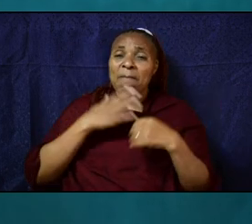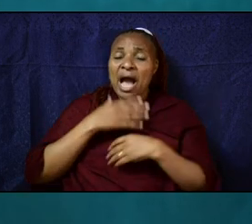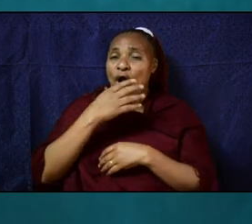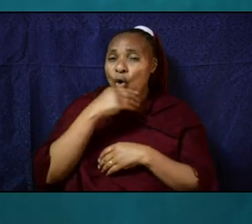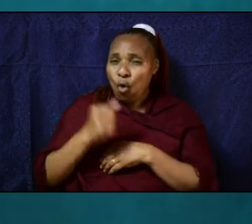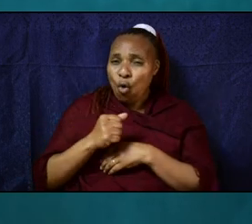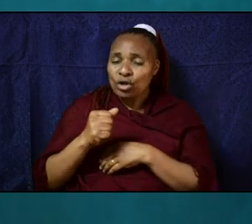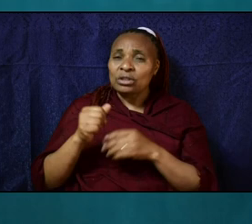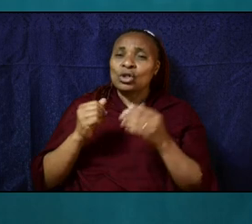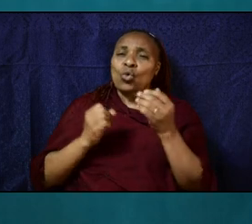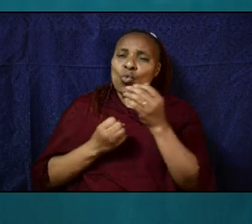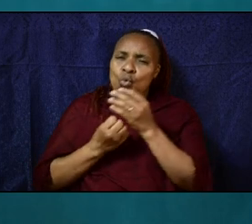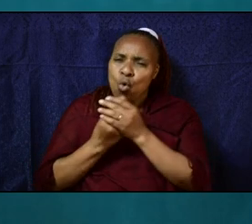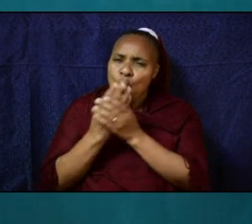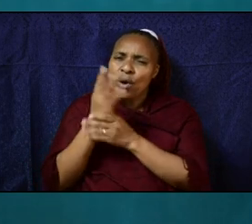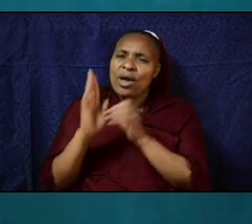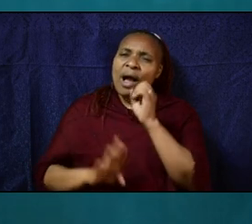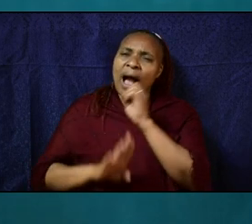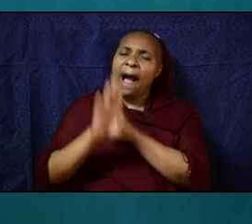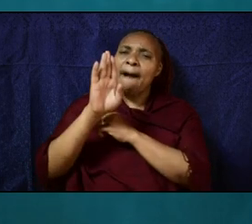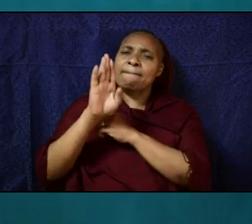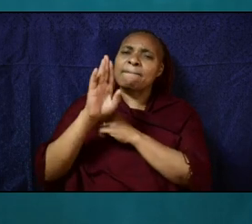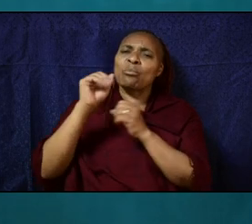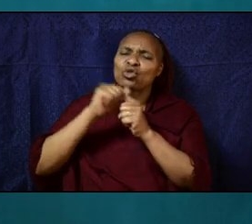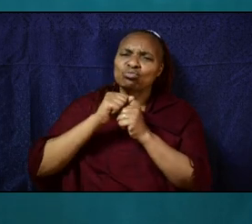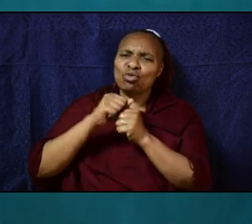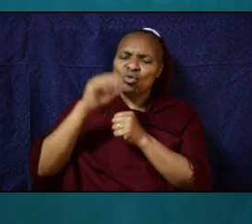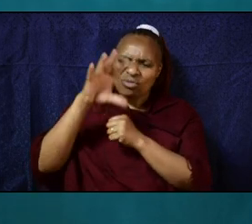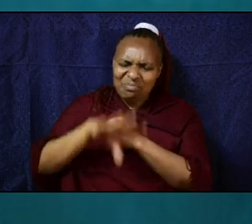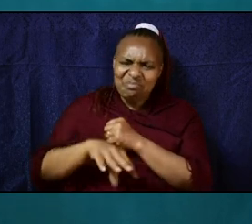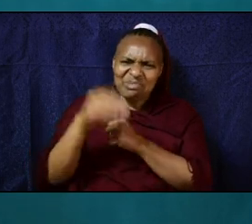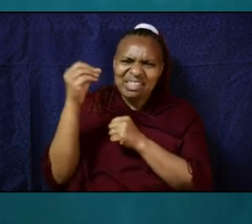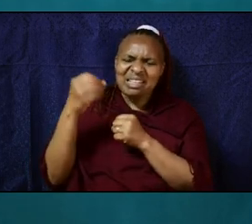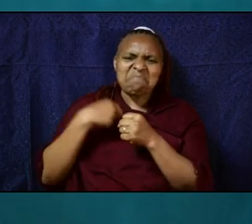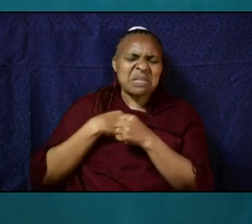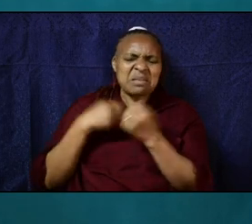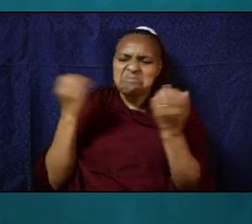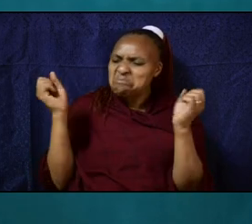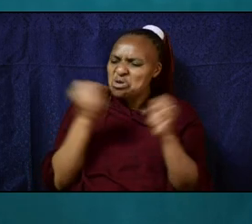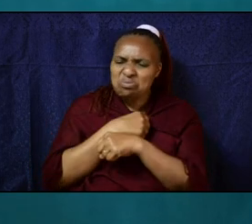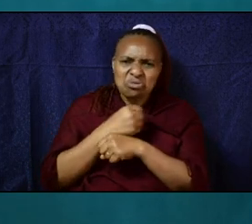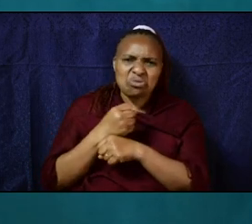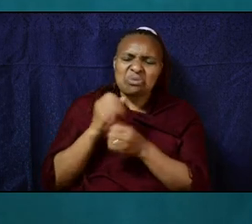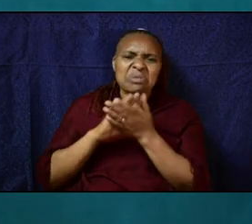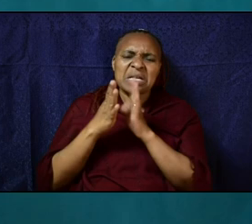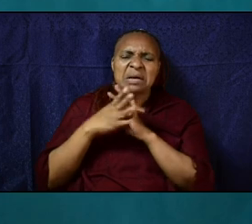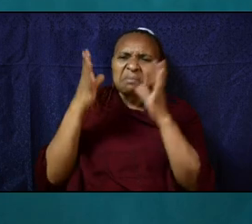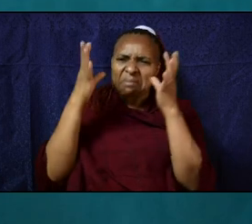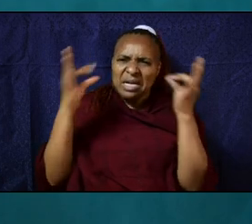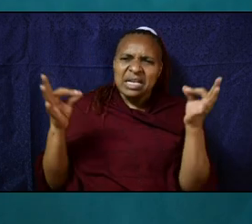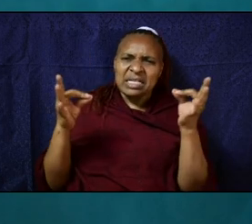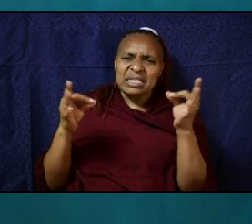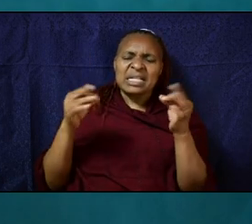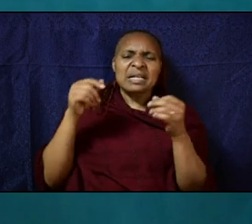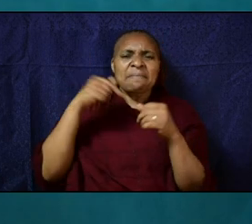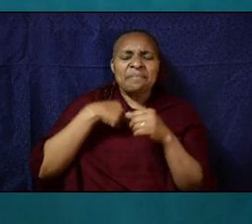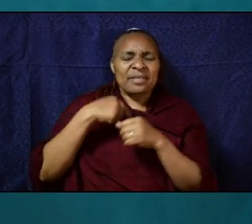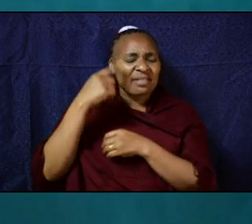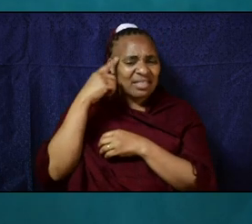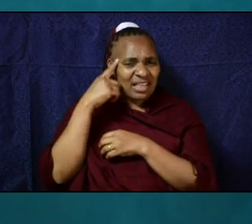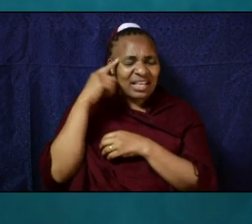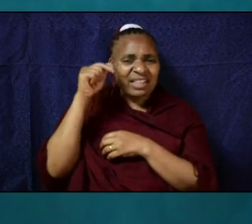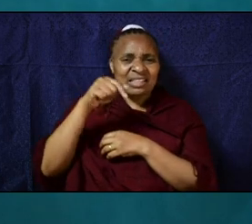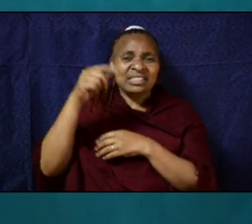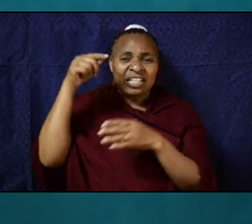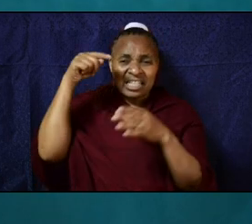upwards are basically taking curves around marriage. They're like, oh, I'm not going to get married, really. So I think this is a really